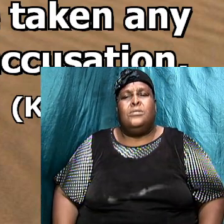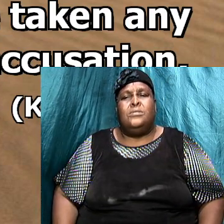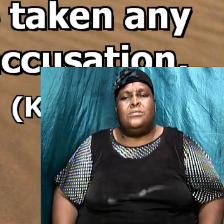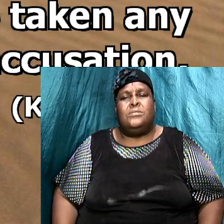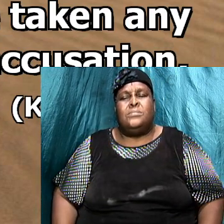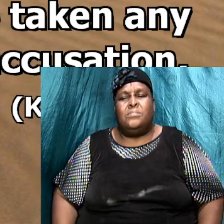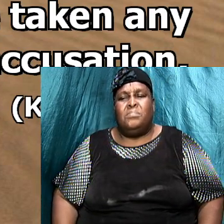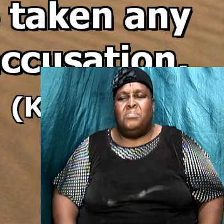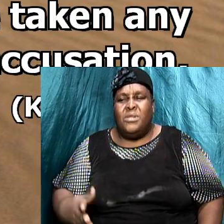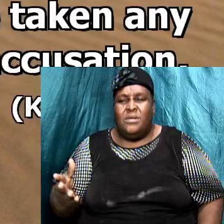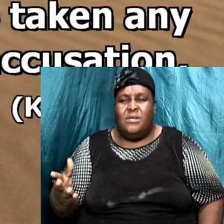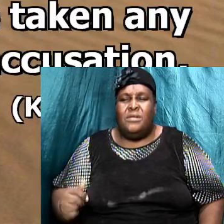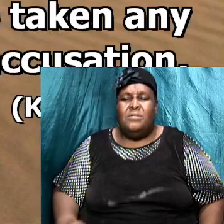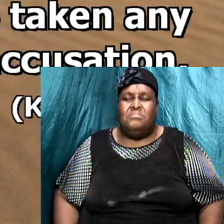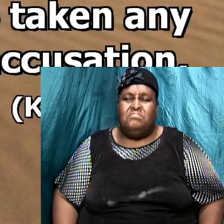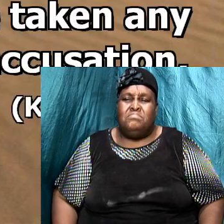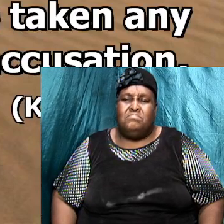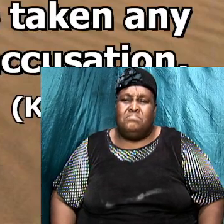Hallelujah. Therefore,